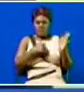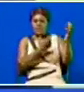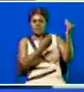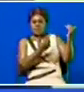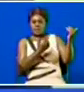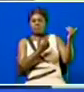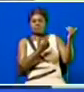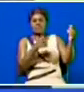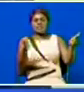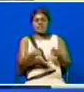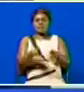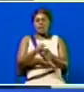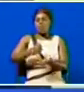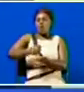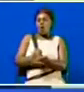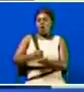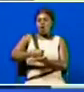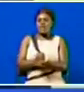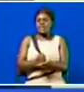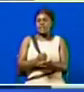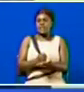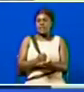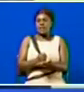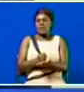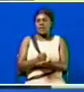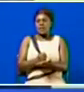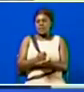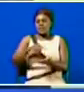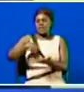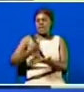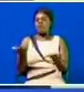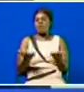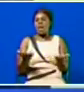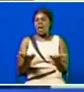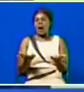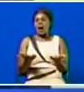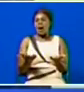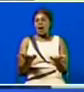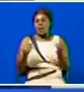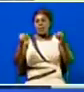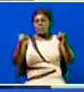them to also do an audit as to where are we in the